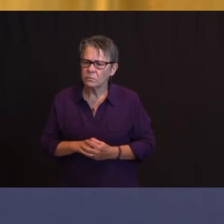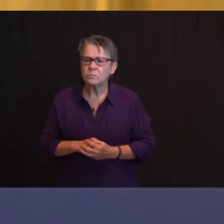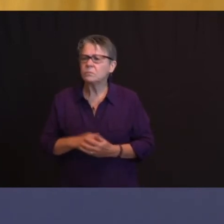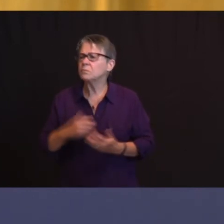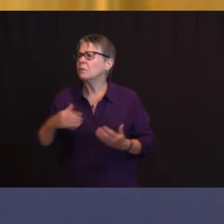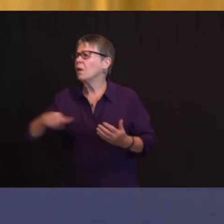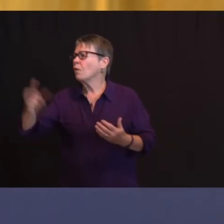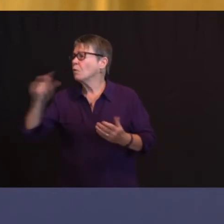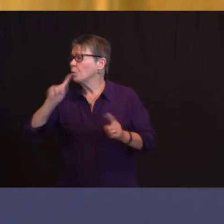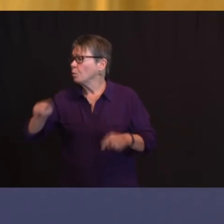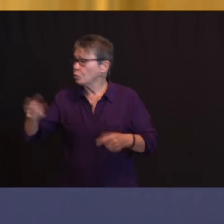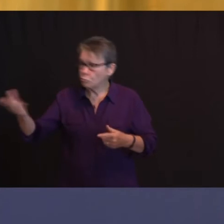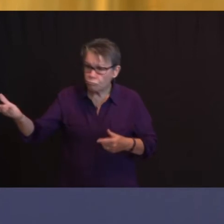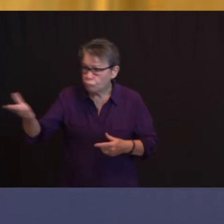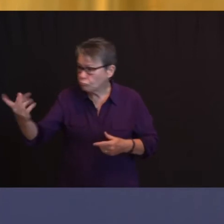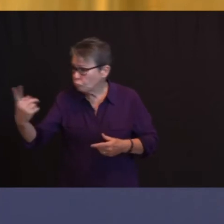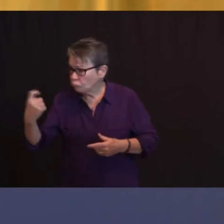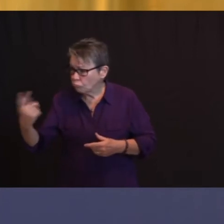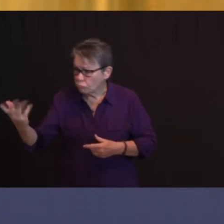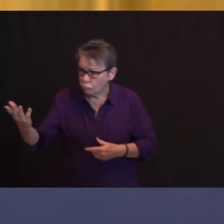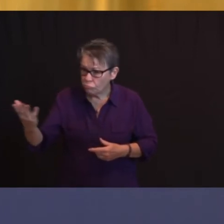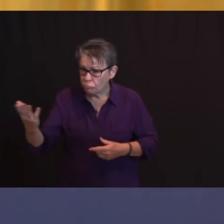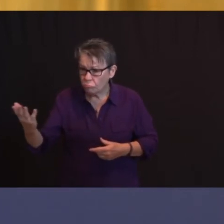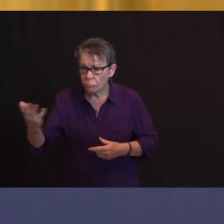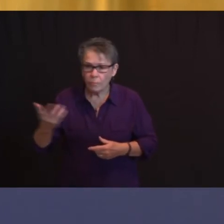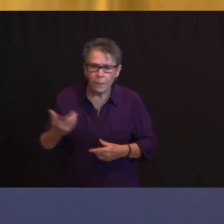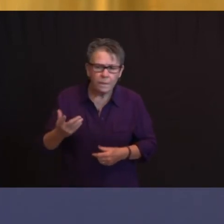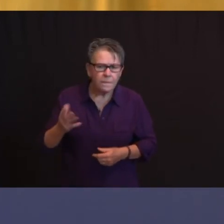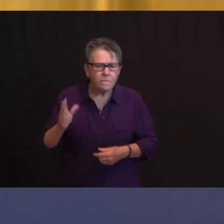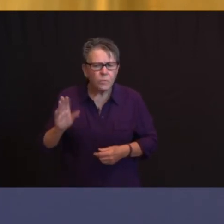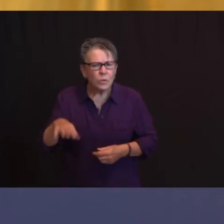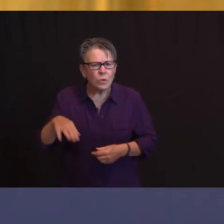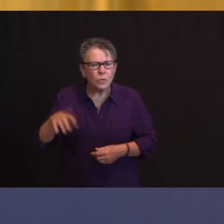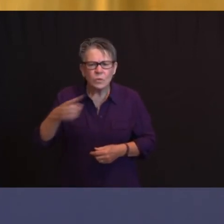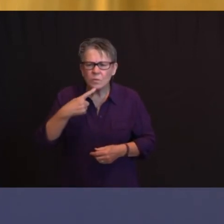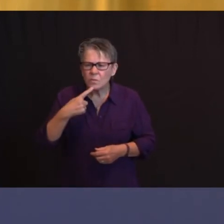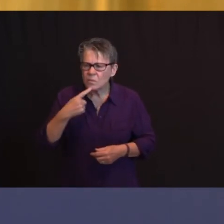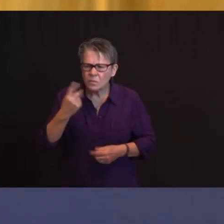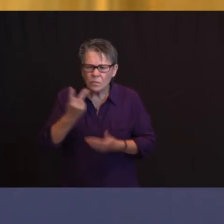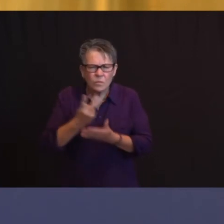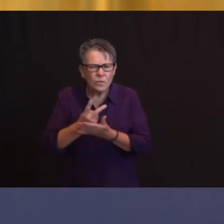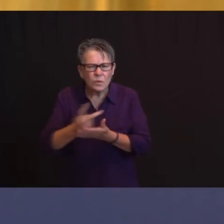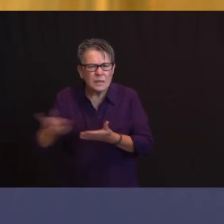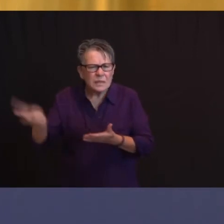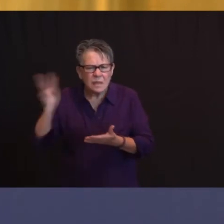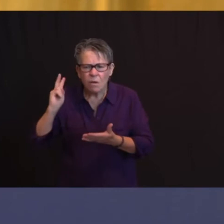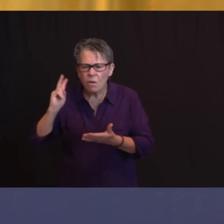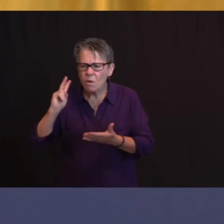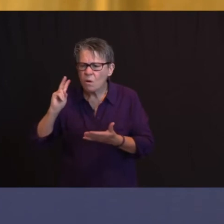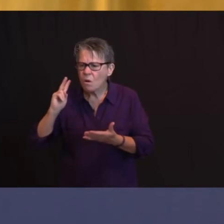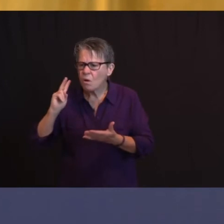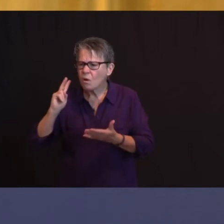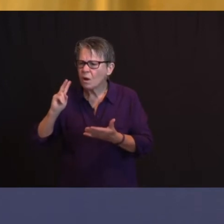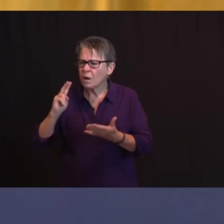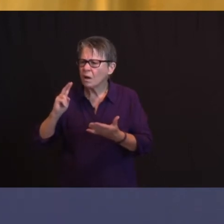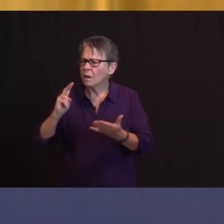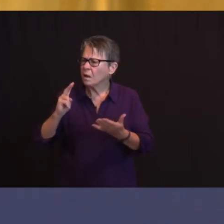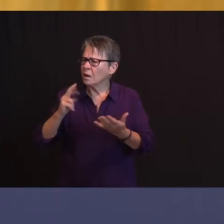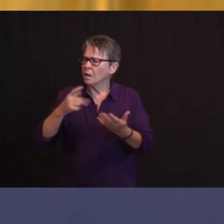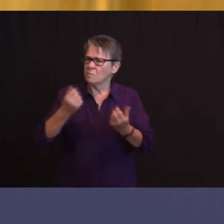afternoon. We've added a lot of these new cases in the last 2 weeks or so, but the rate of transmission hasn't moved significantly. Is that because